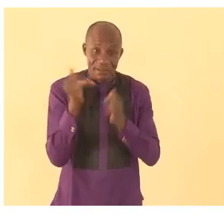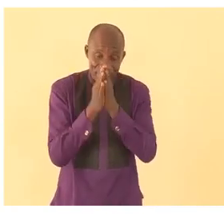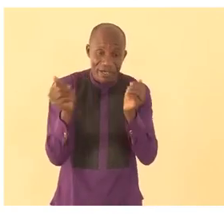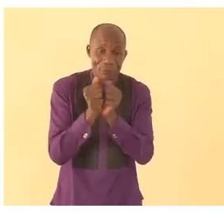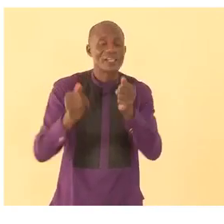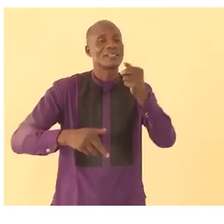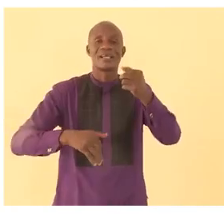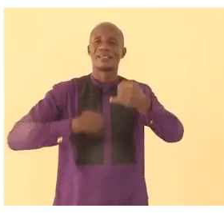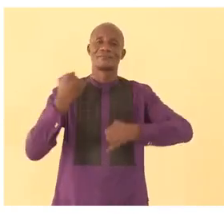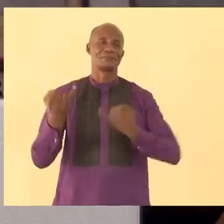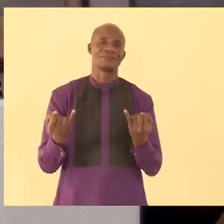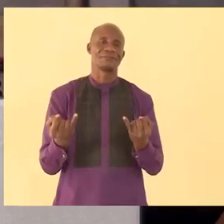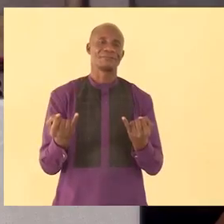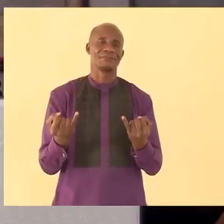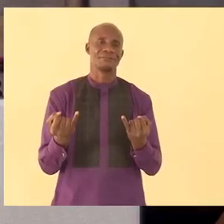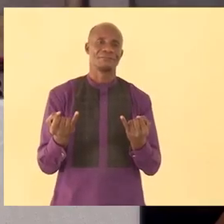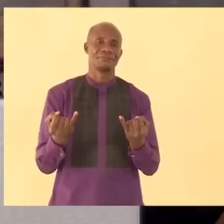only joyous person that can do thanksgiving.